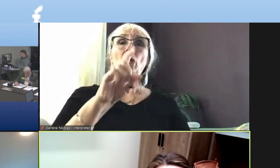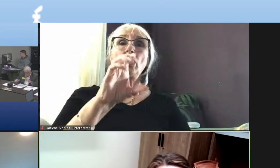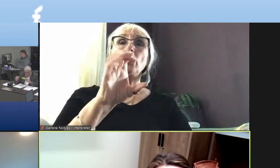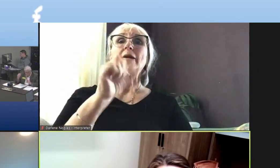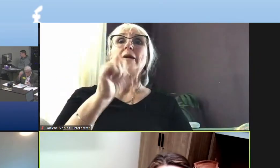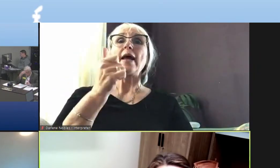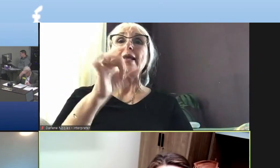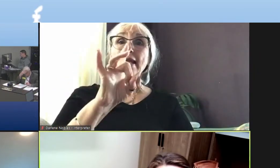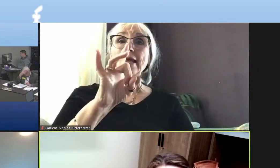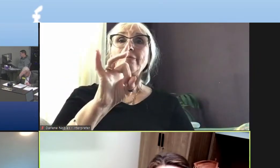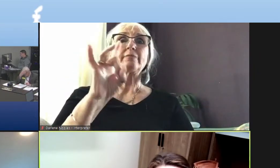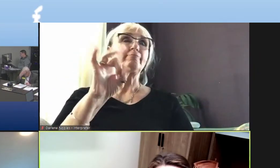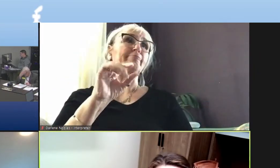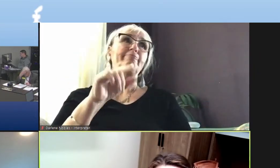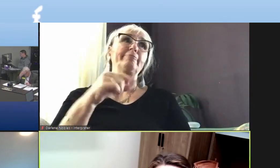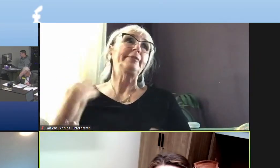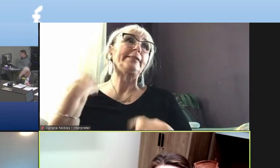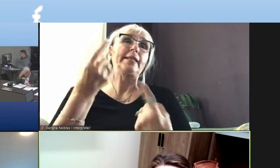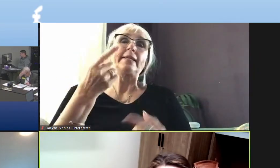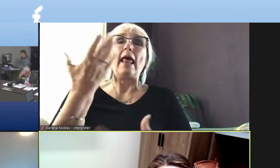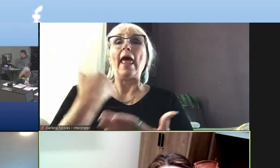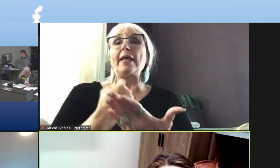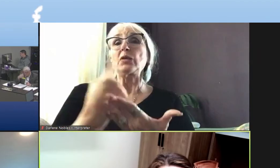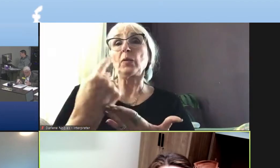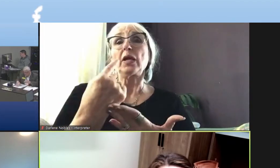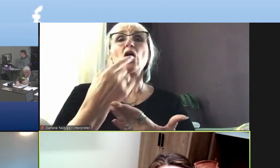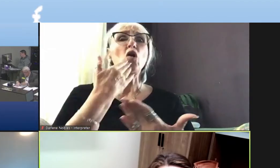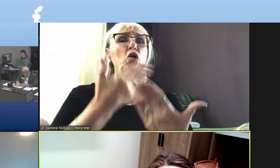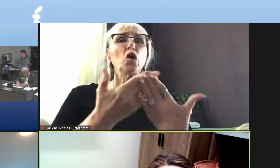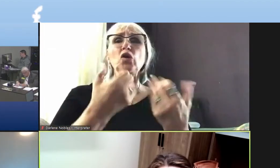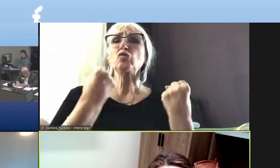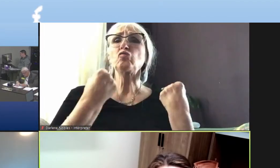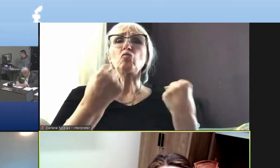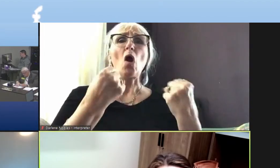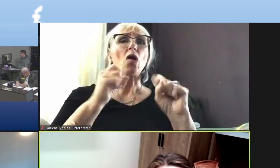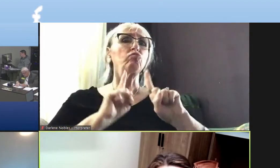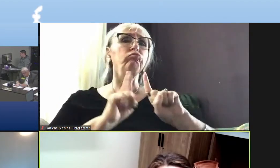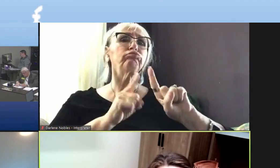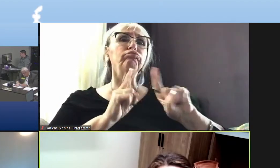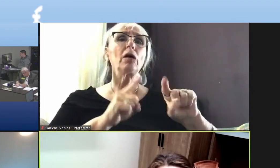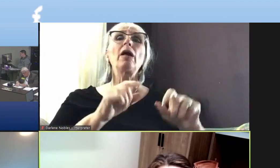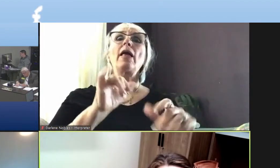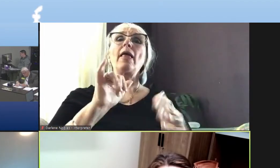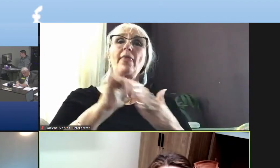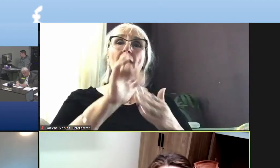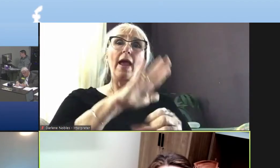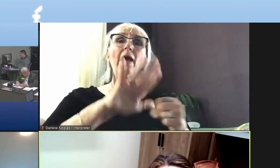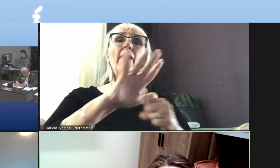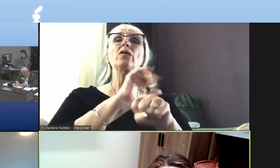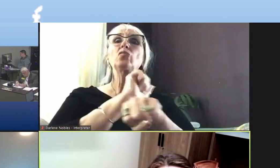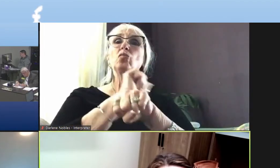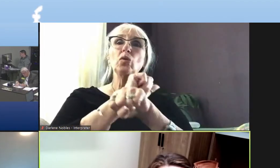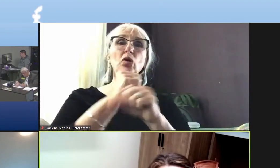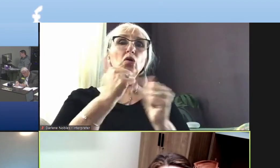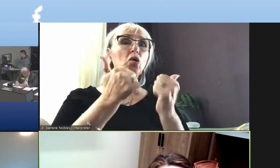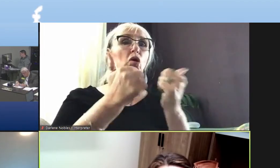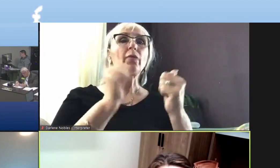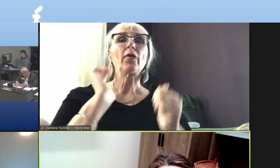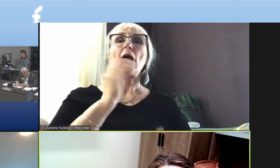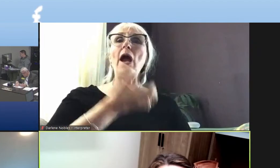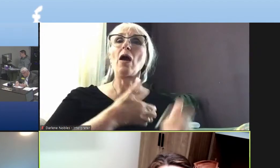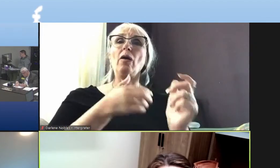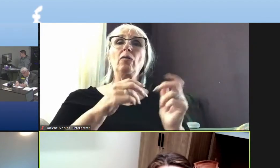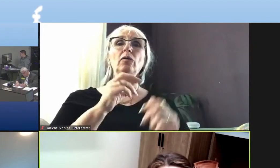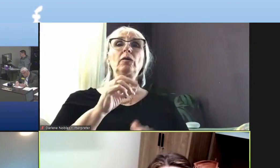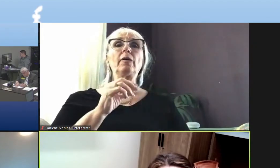of all last week. So it's been really good. So they've had some good, strong attendance there. So that site is working out very well for our residents. So we're grateful to have that